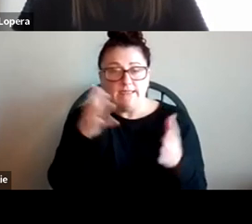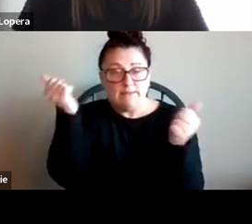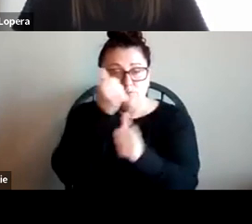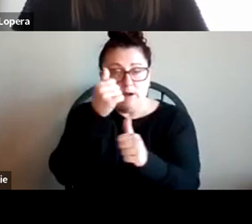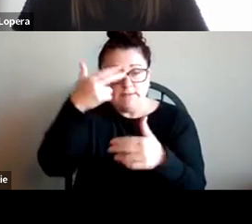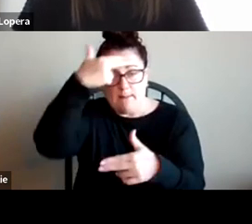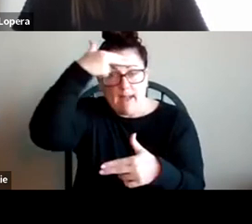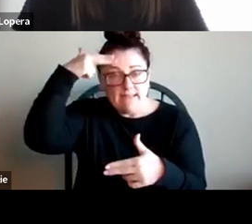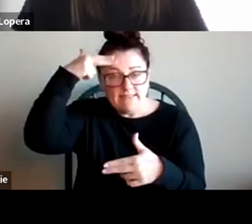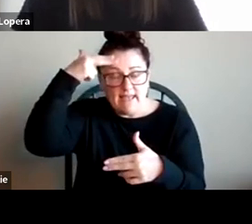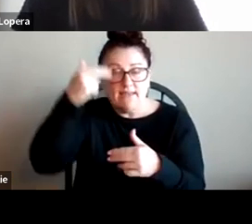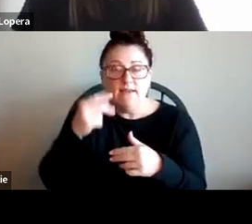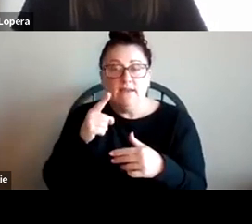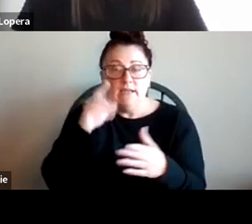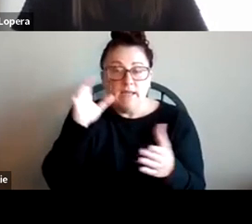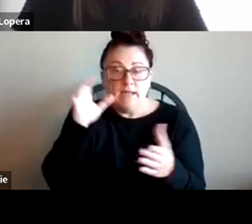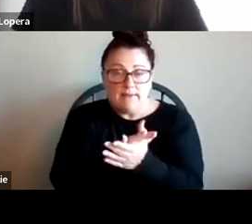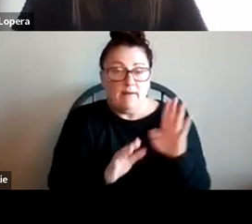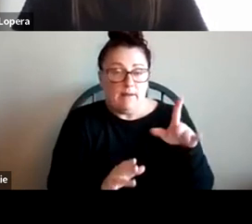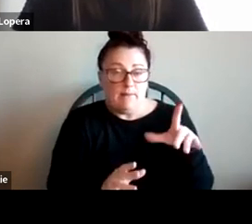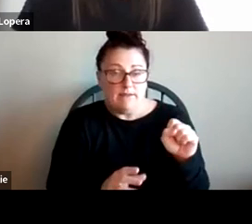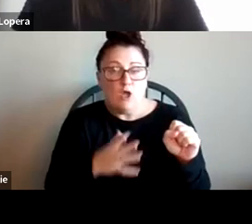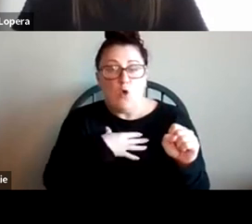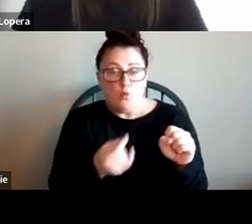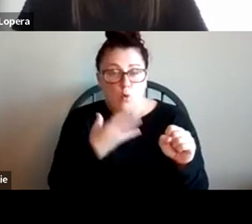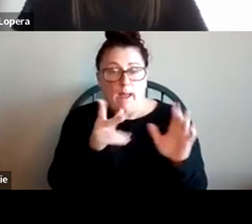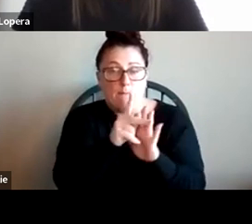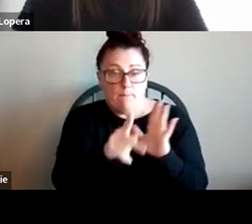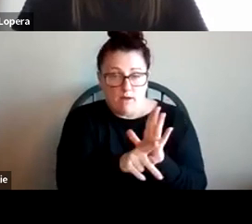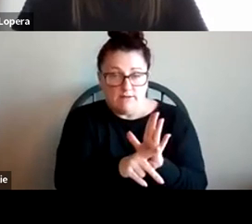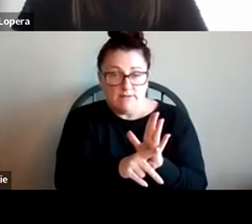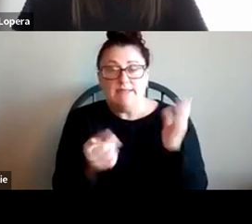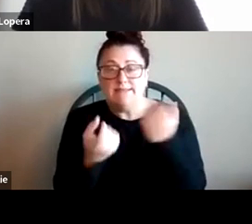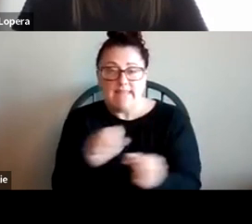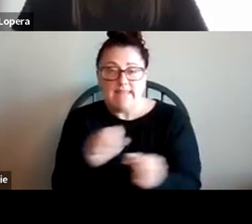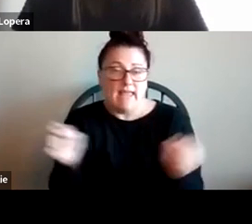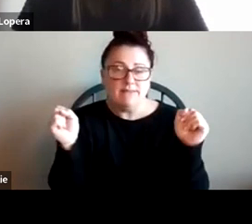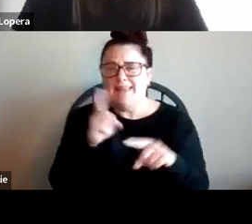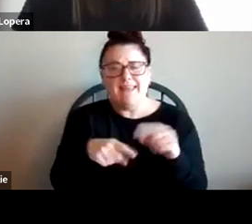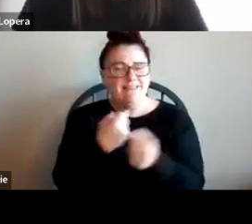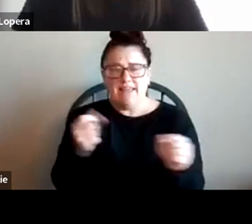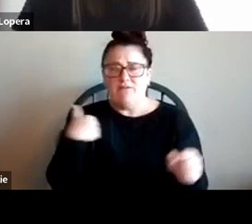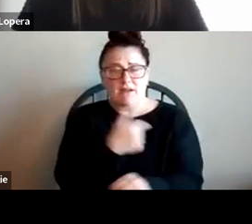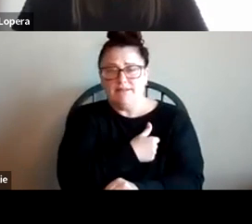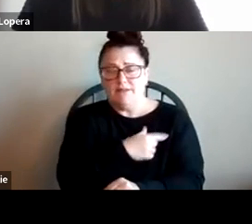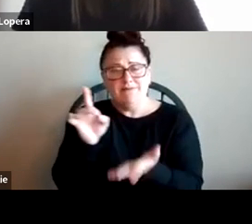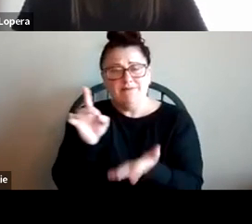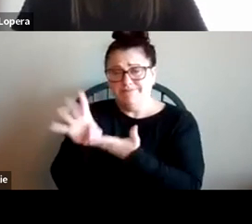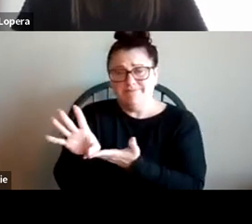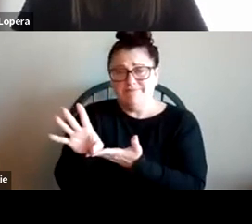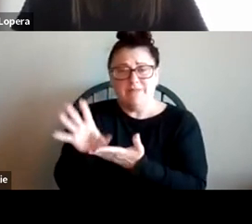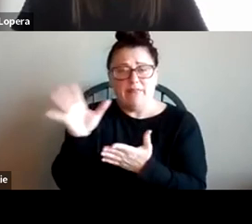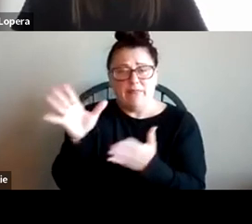mindset, where there is a belief in Boston Public Schools that only white policymakers can save us. They cannot save us. We need to get rid of that